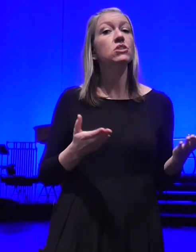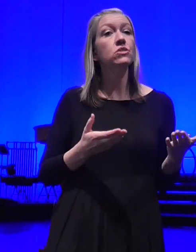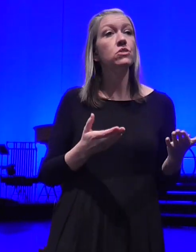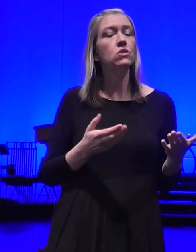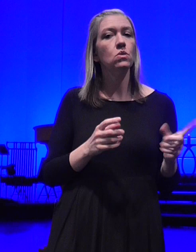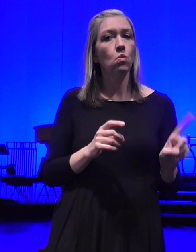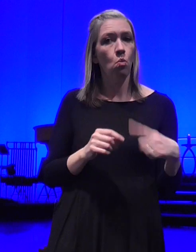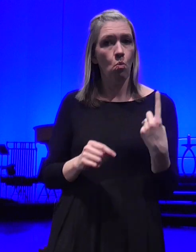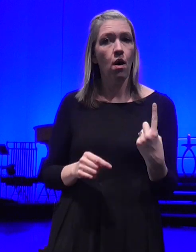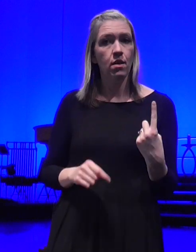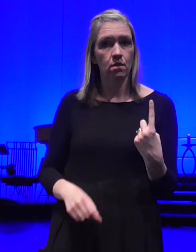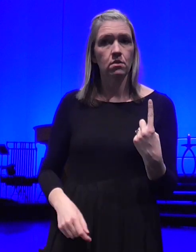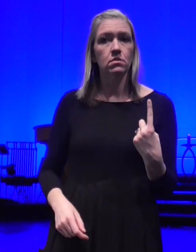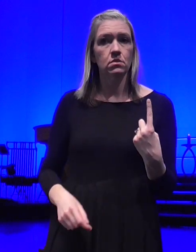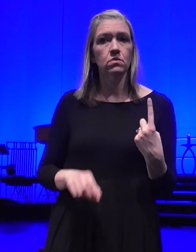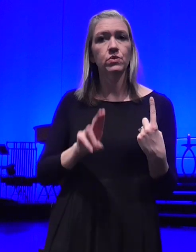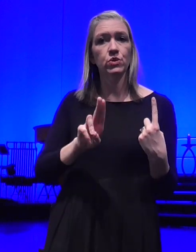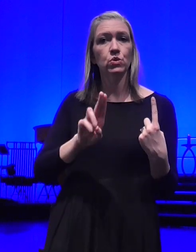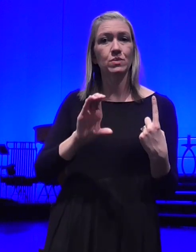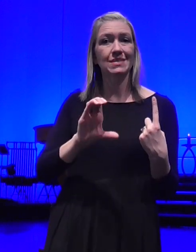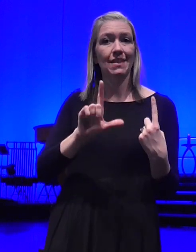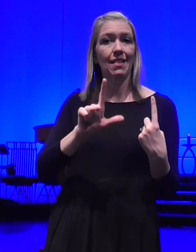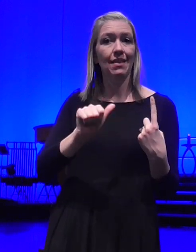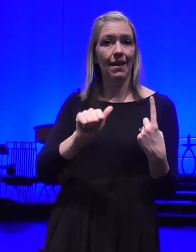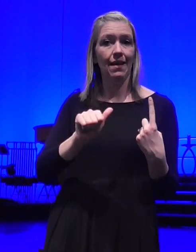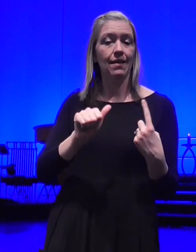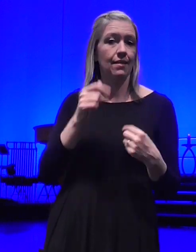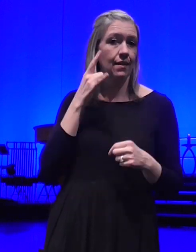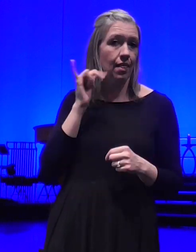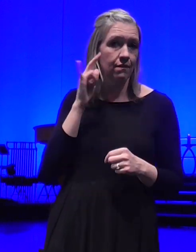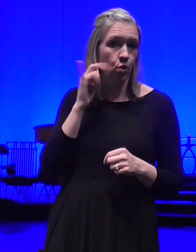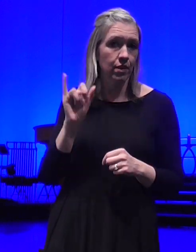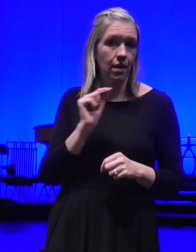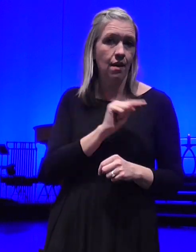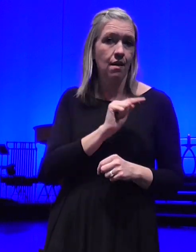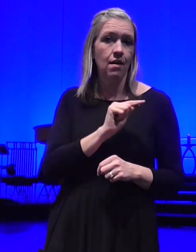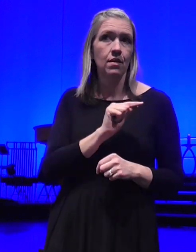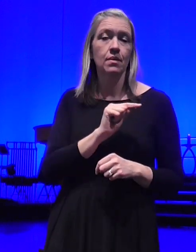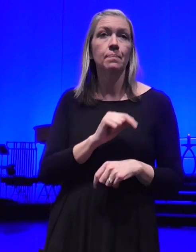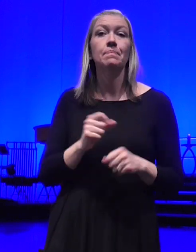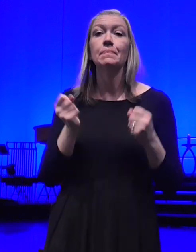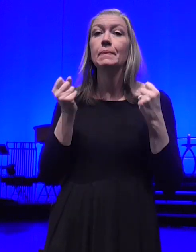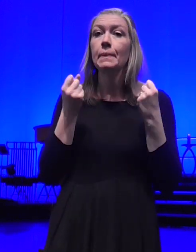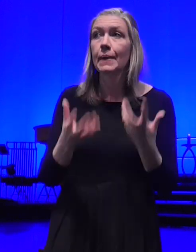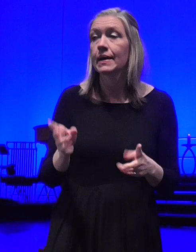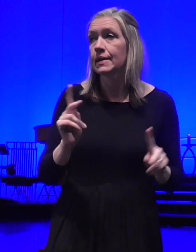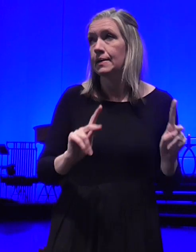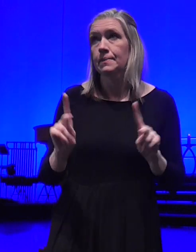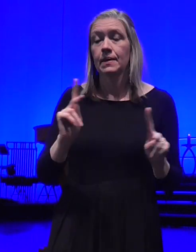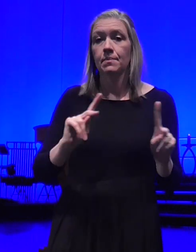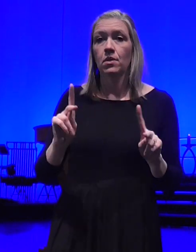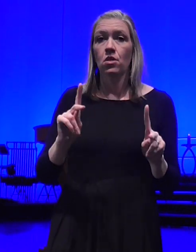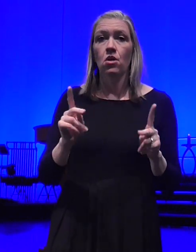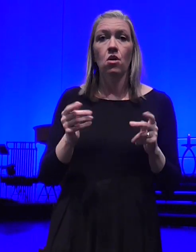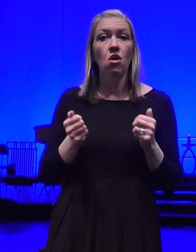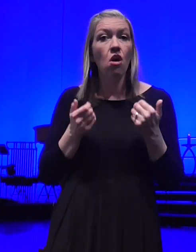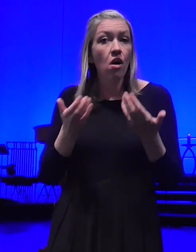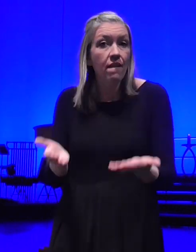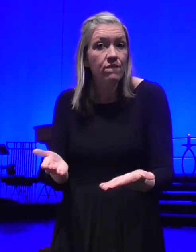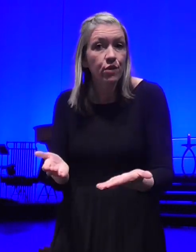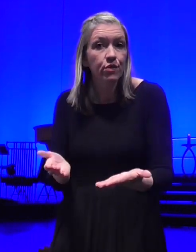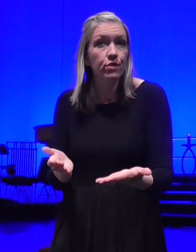only one, and it's at UCLA in California. He said, and many people are offering